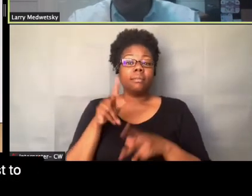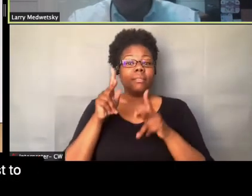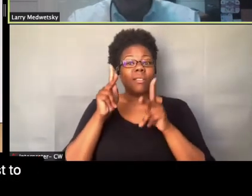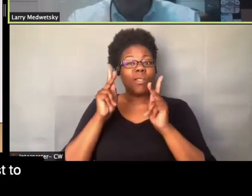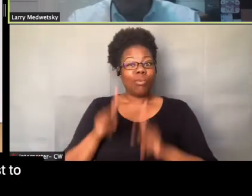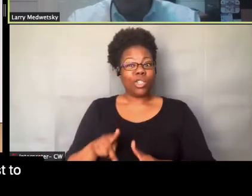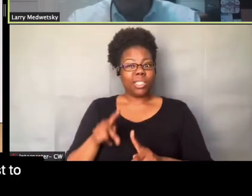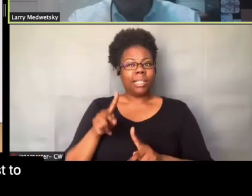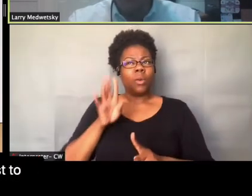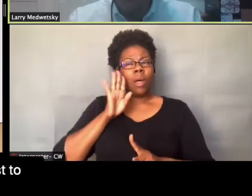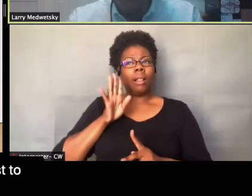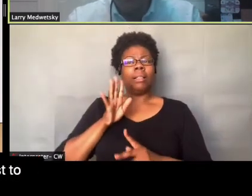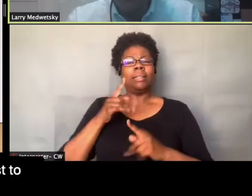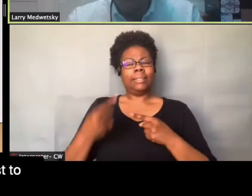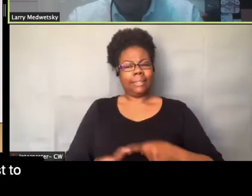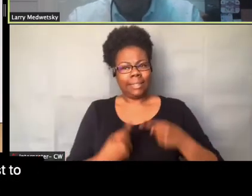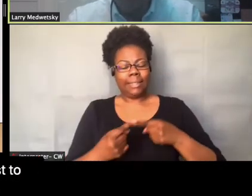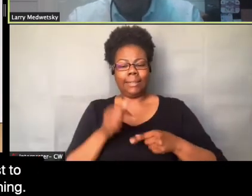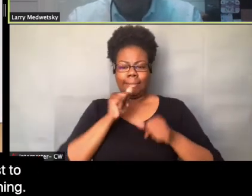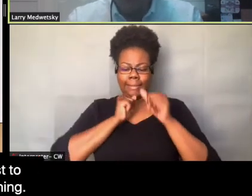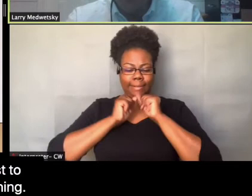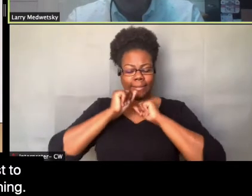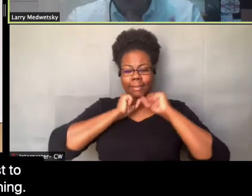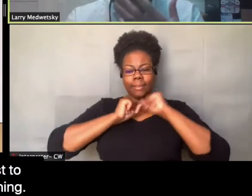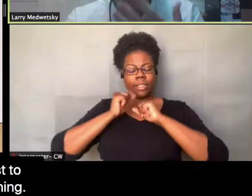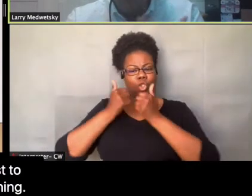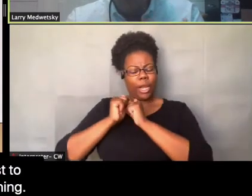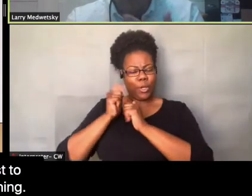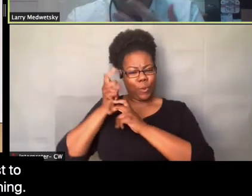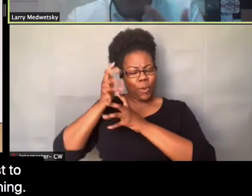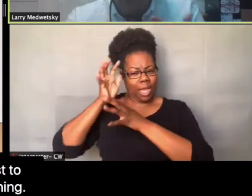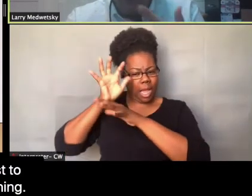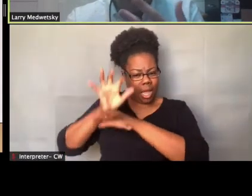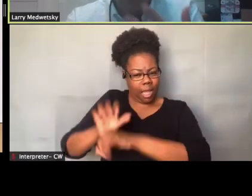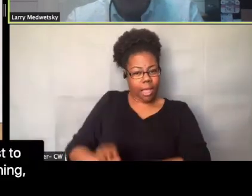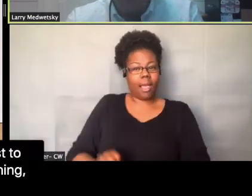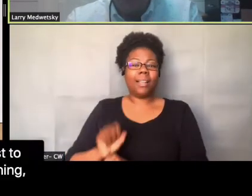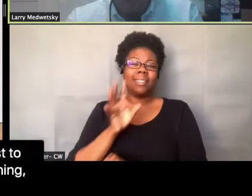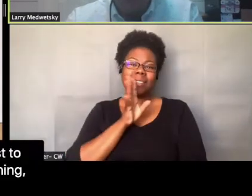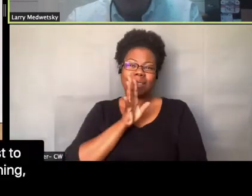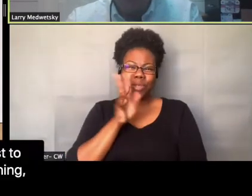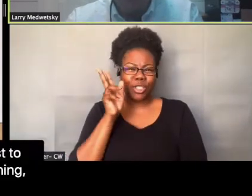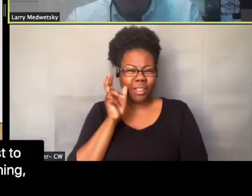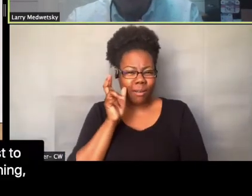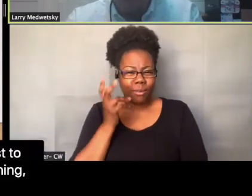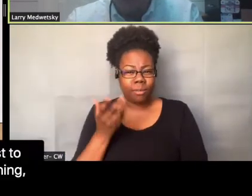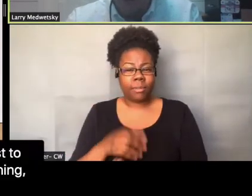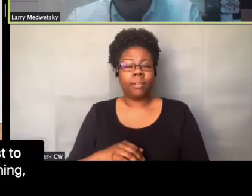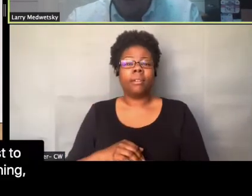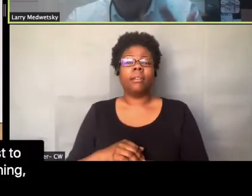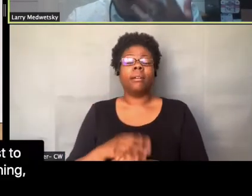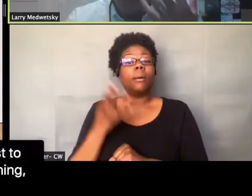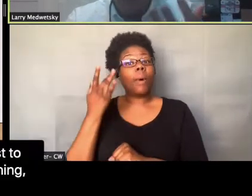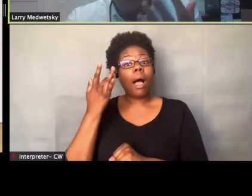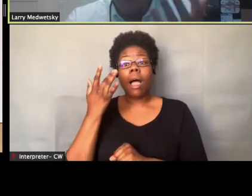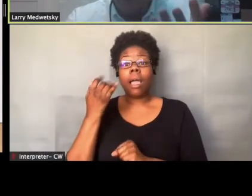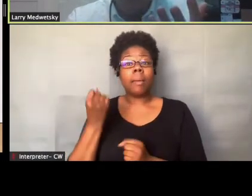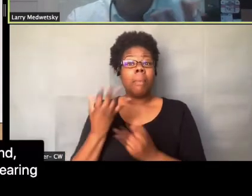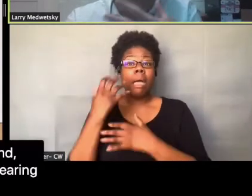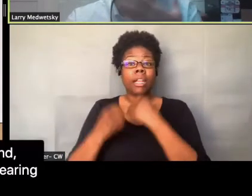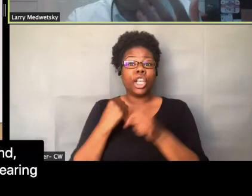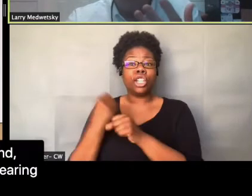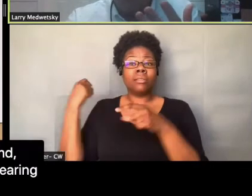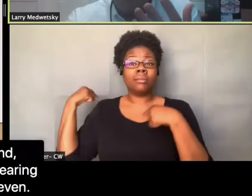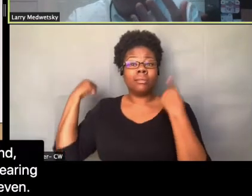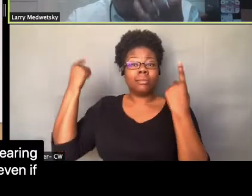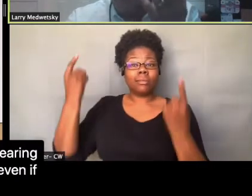sounds because you might be listening with the hearing aid for many, many years, and your brain's,